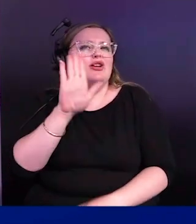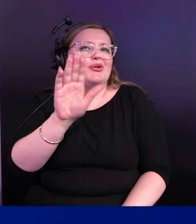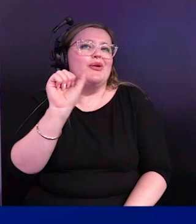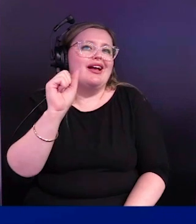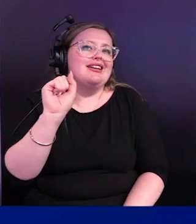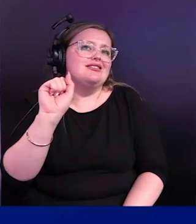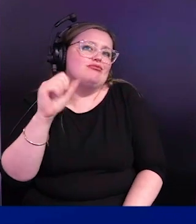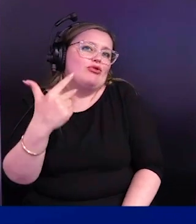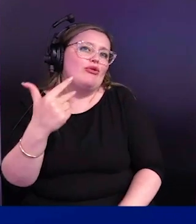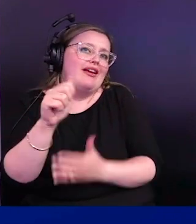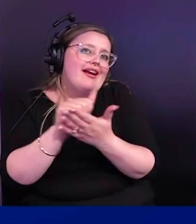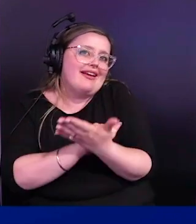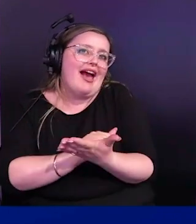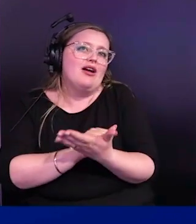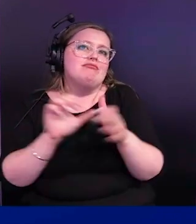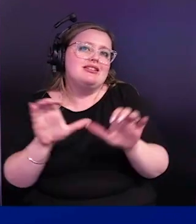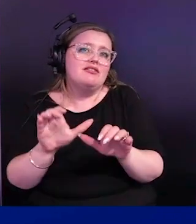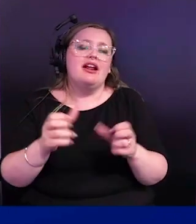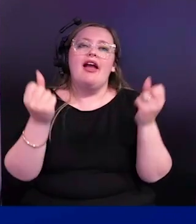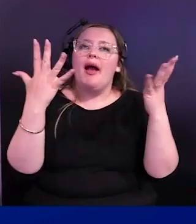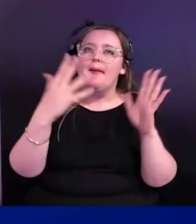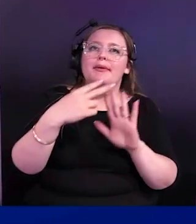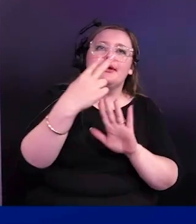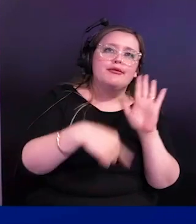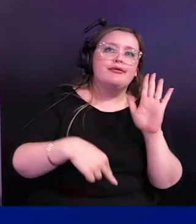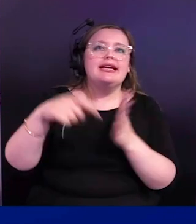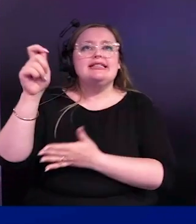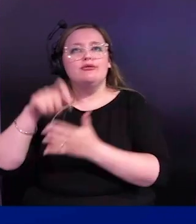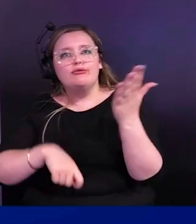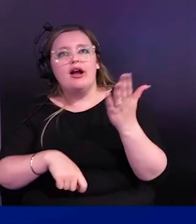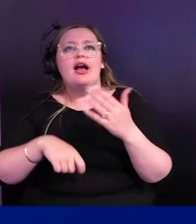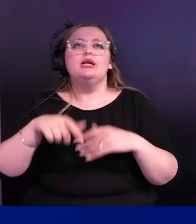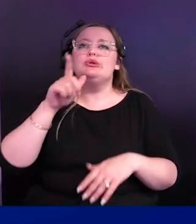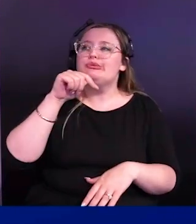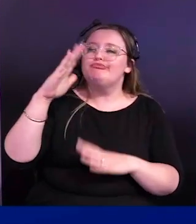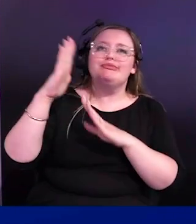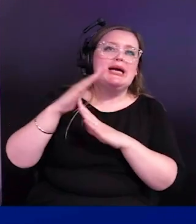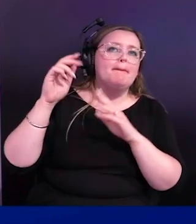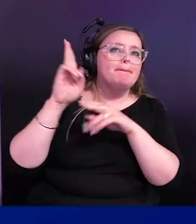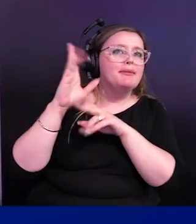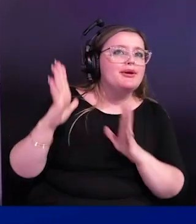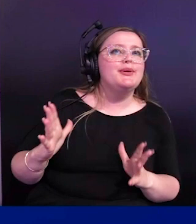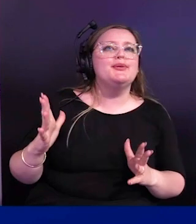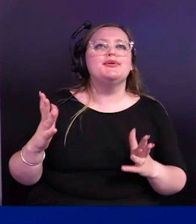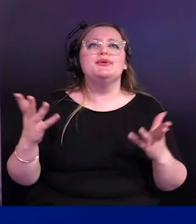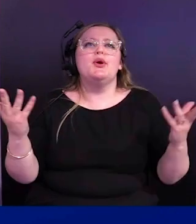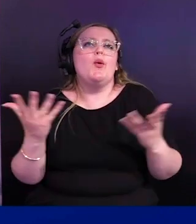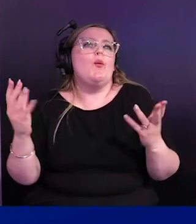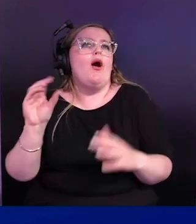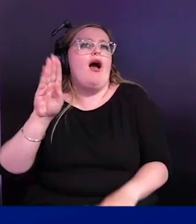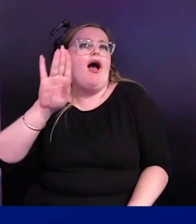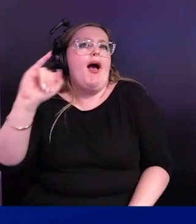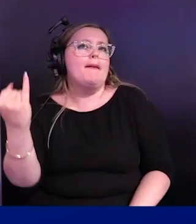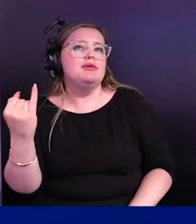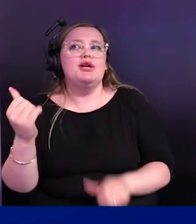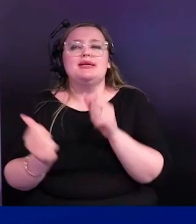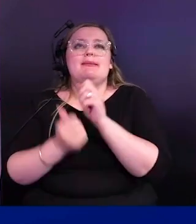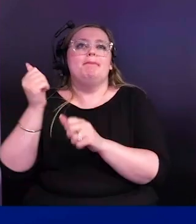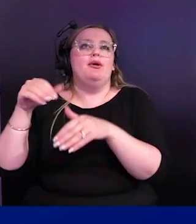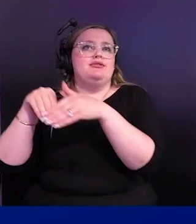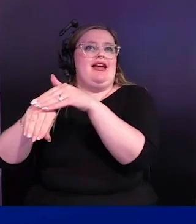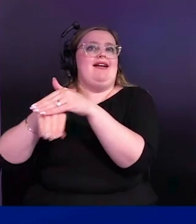activity. So how many reads and writes are you seeing over time, who your top users are, what hot objects or hot most accessed objects